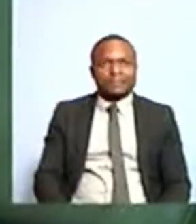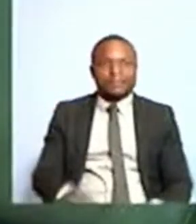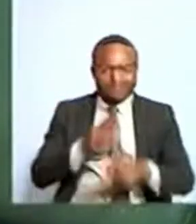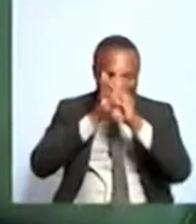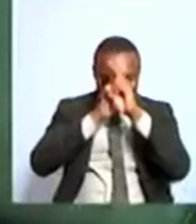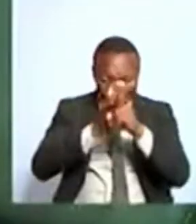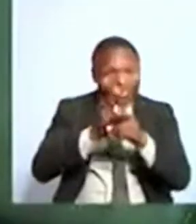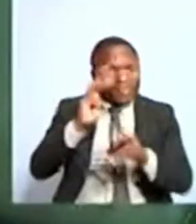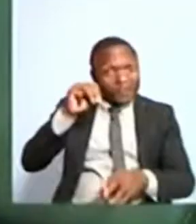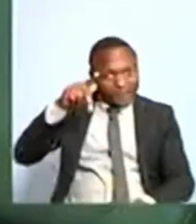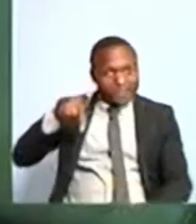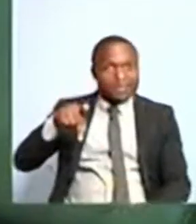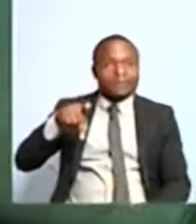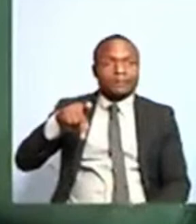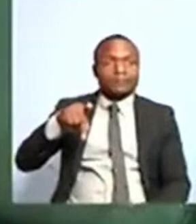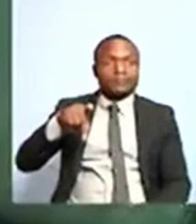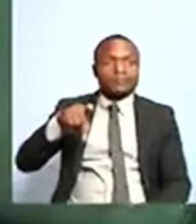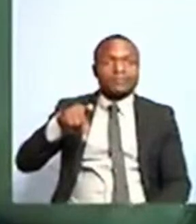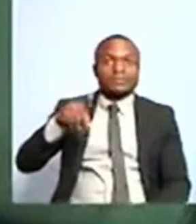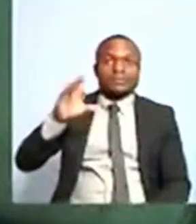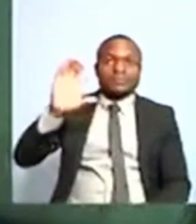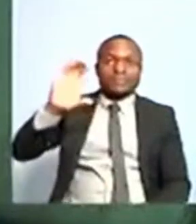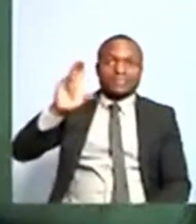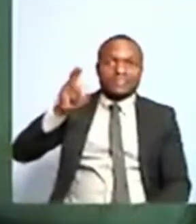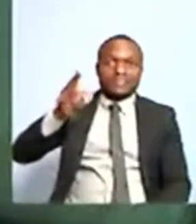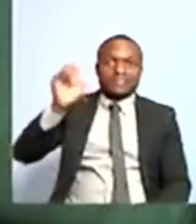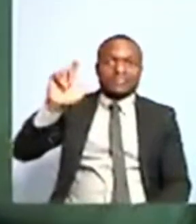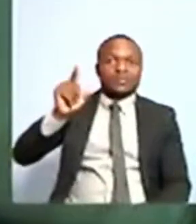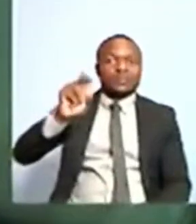Honorable Member Chirubi.